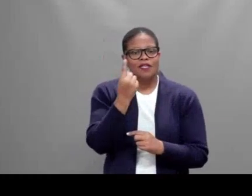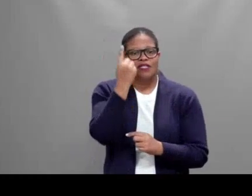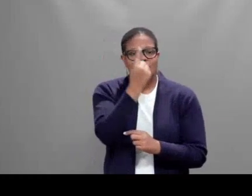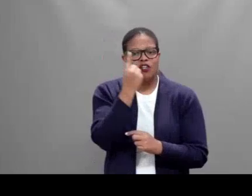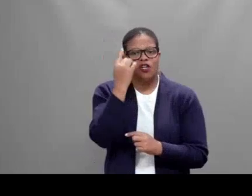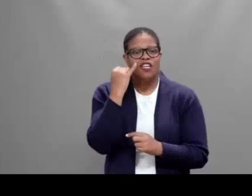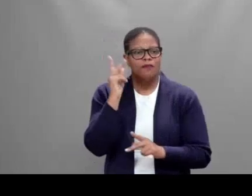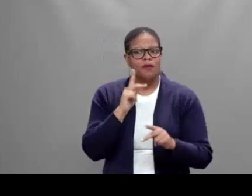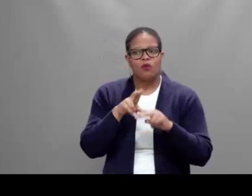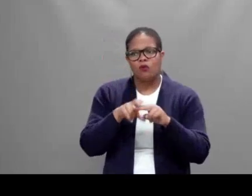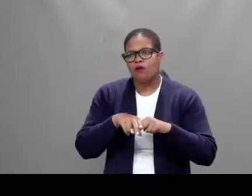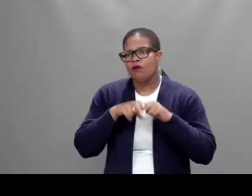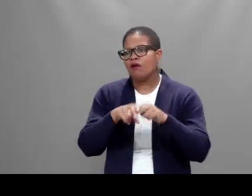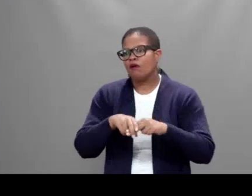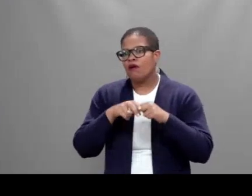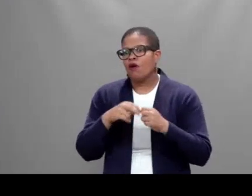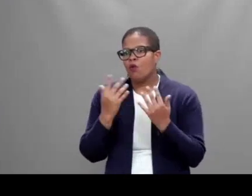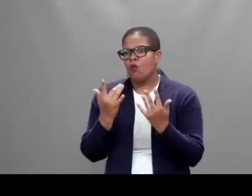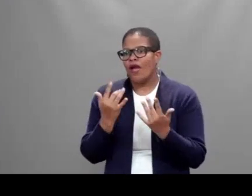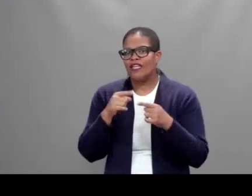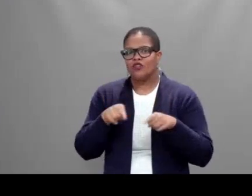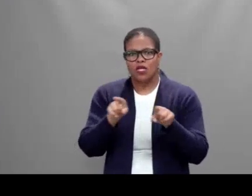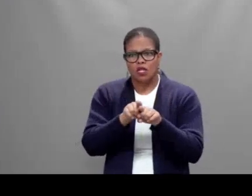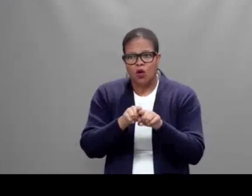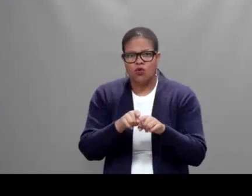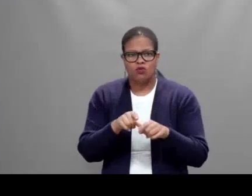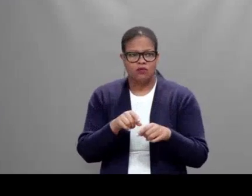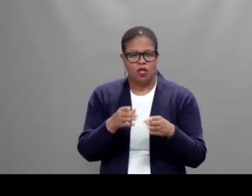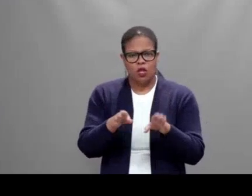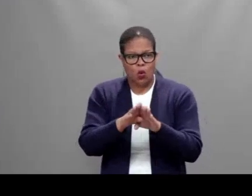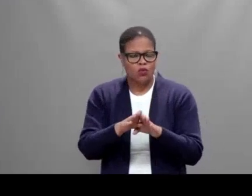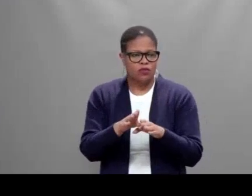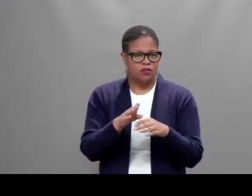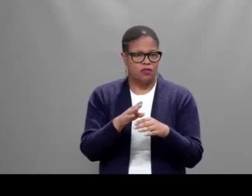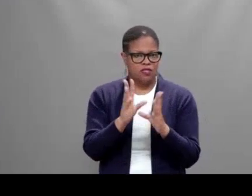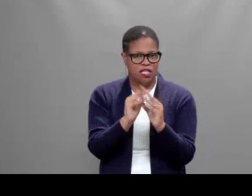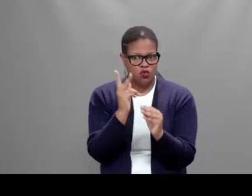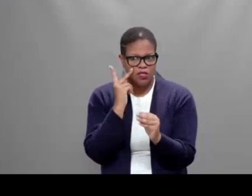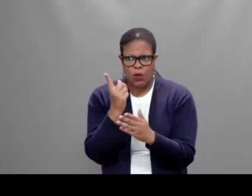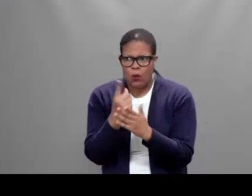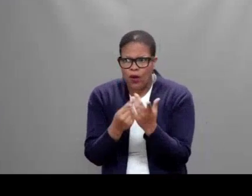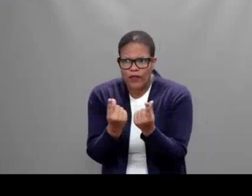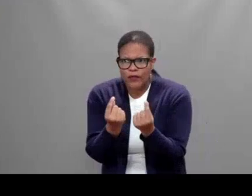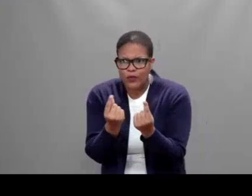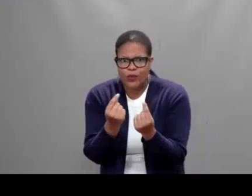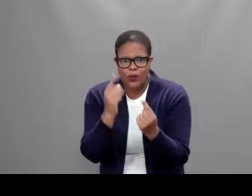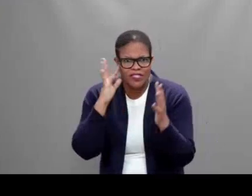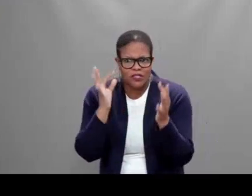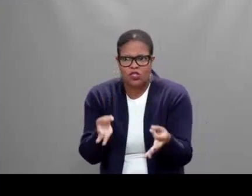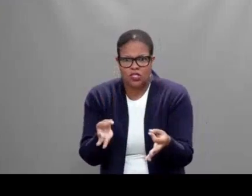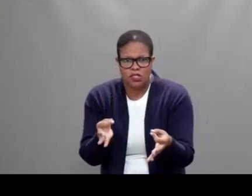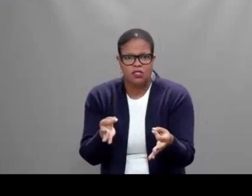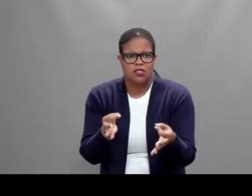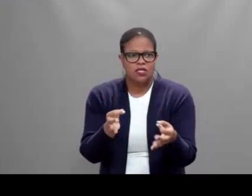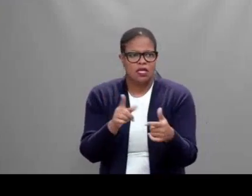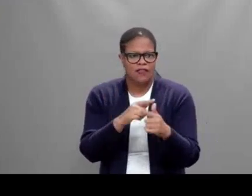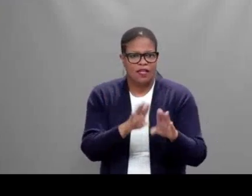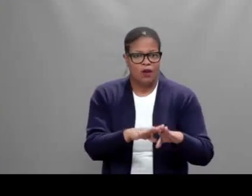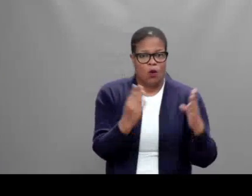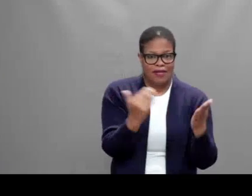who are sitting and waiting during closed session to see what action may have been taken at the end of closed session when you come back into